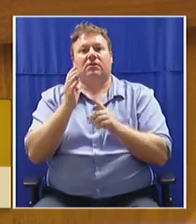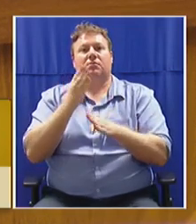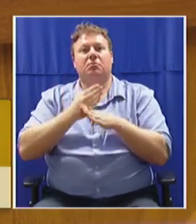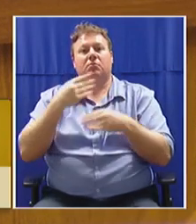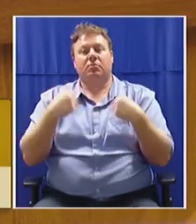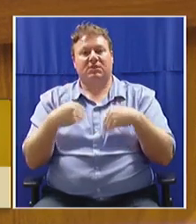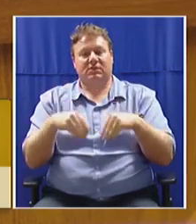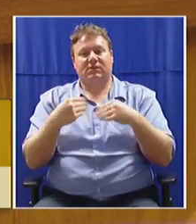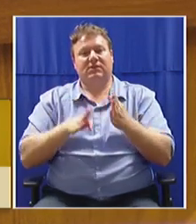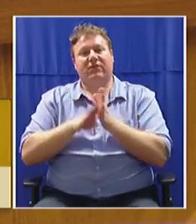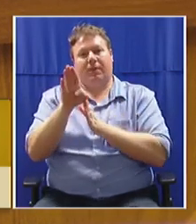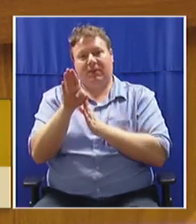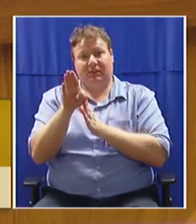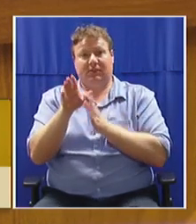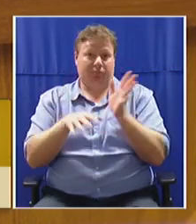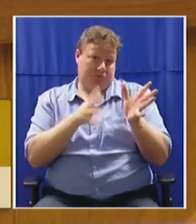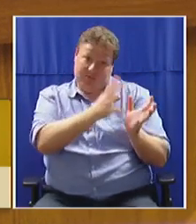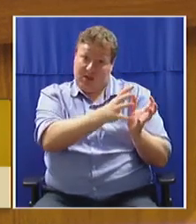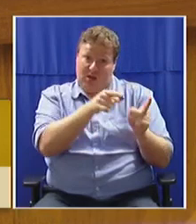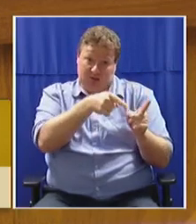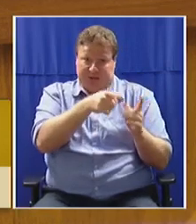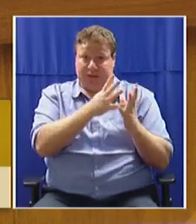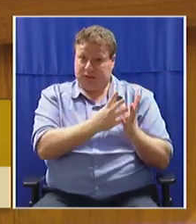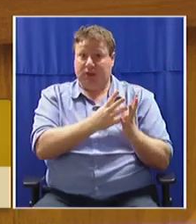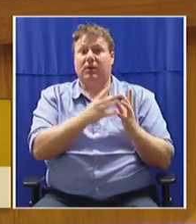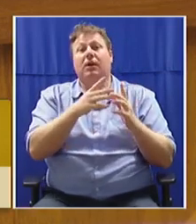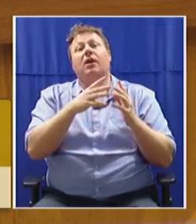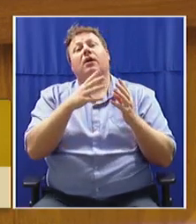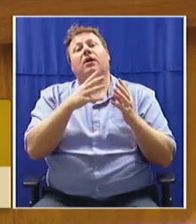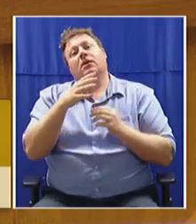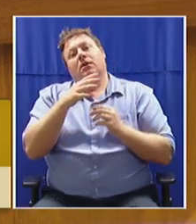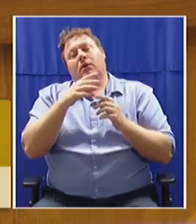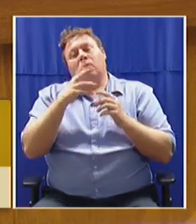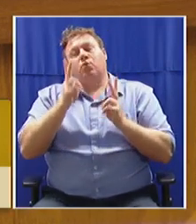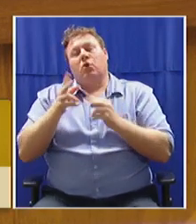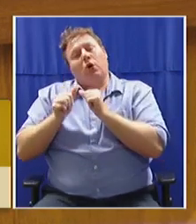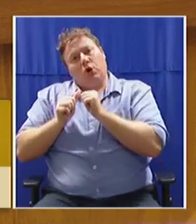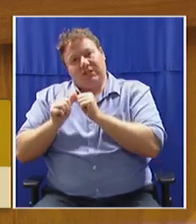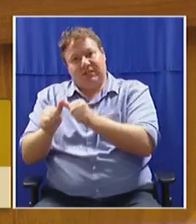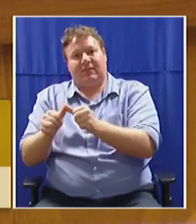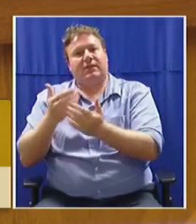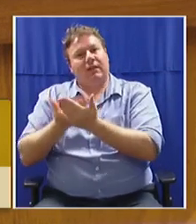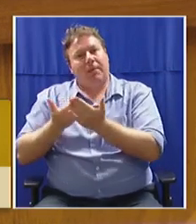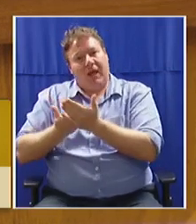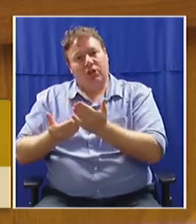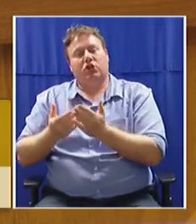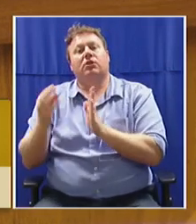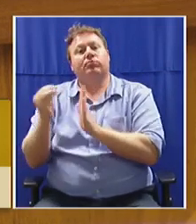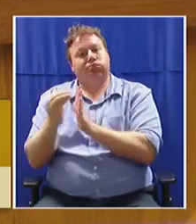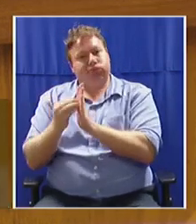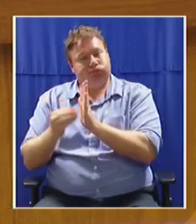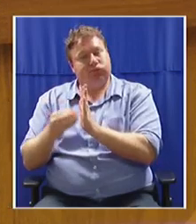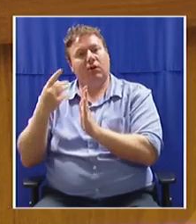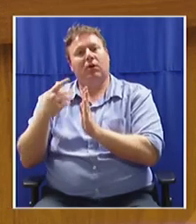hand, and consistent application and adherence to the regulations as provided